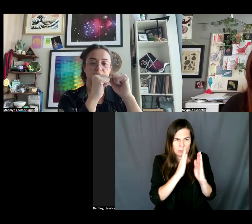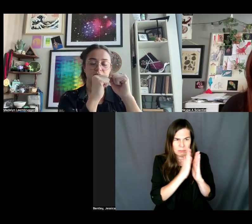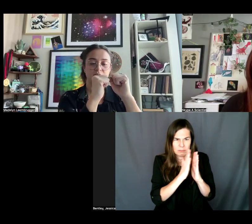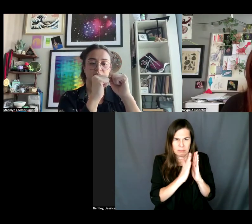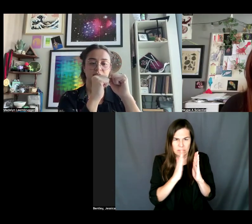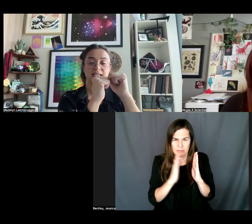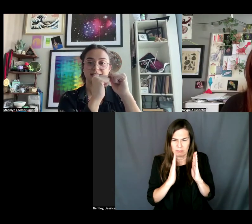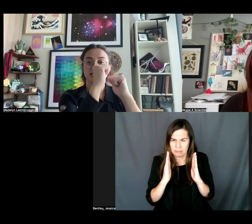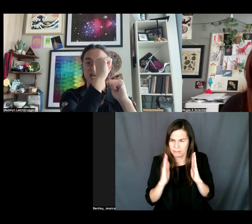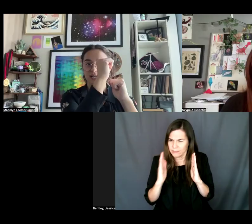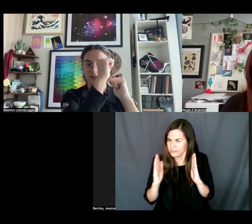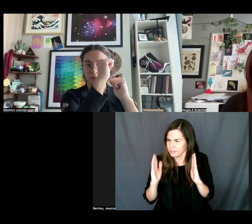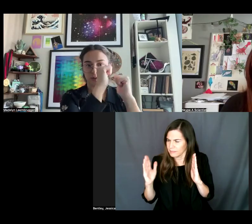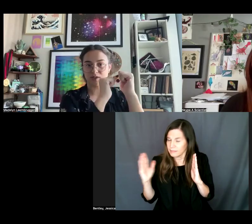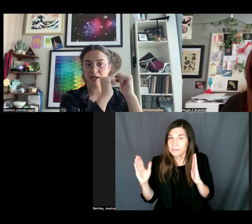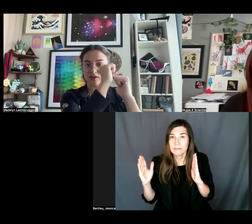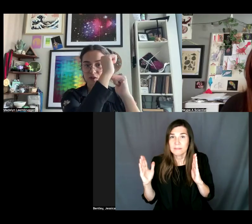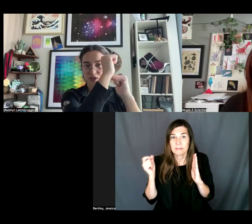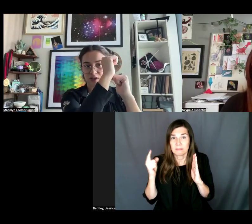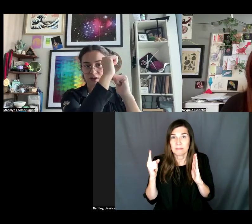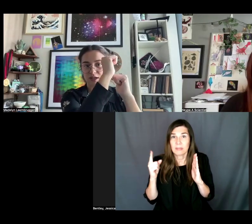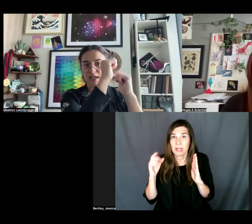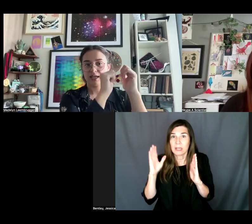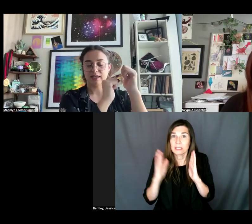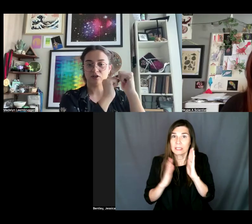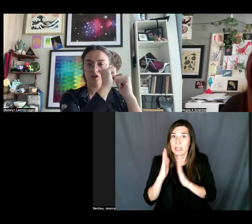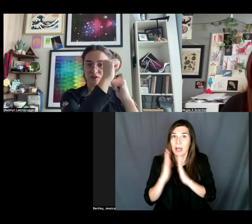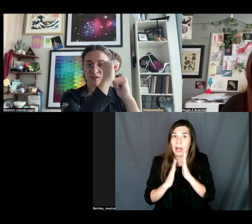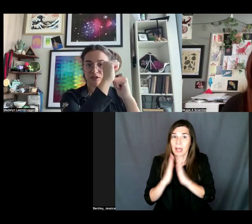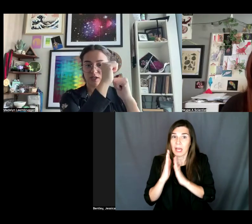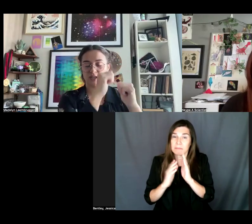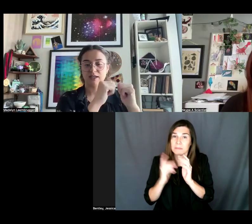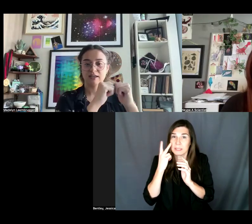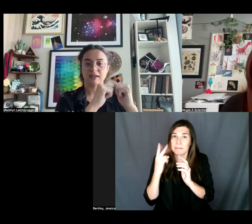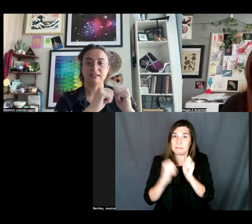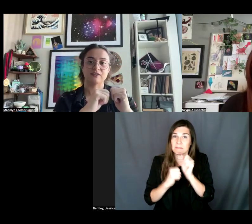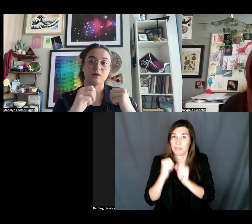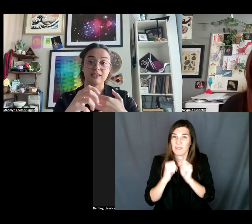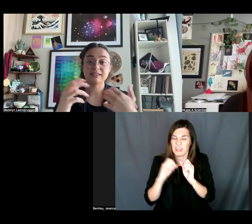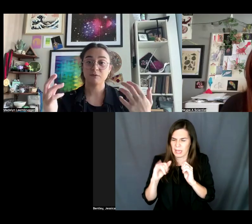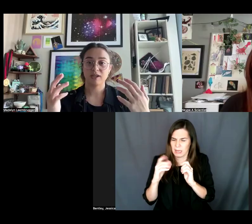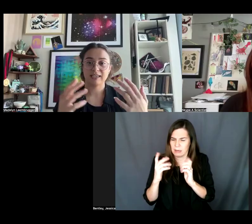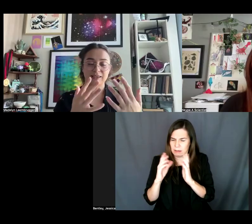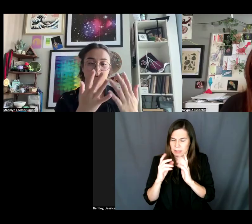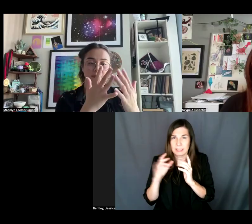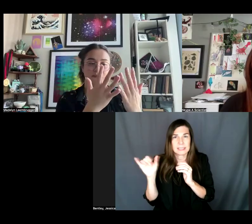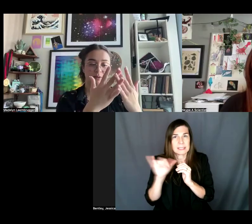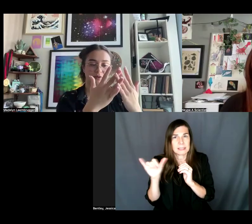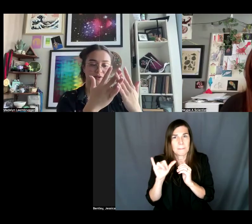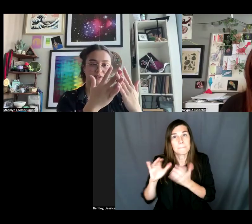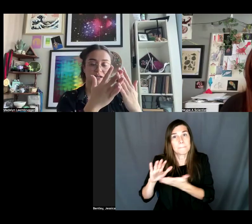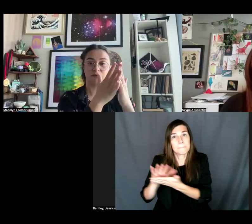um, they can slide with respect to each other and they can shift position. And so, in the same way that the